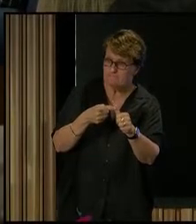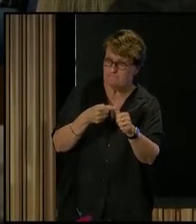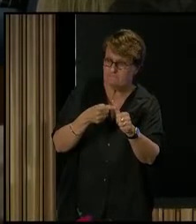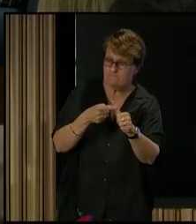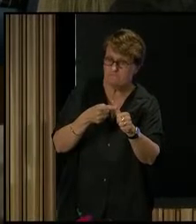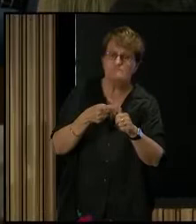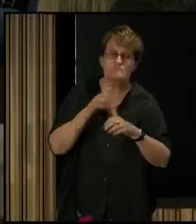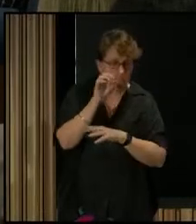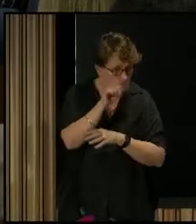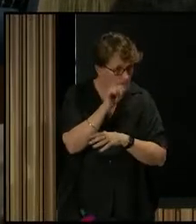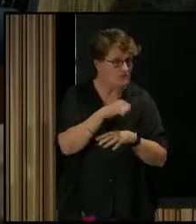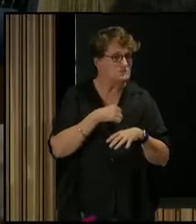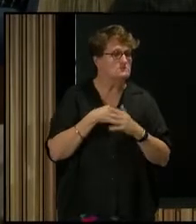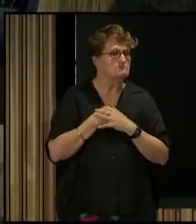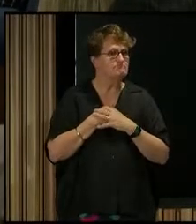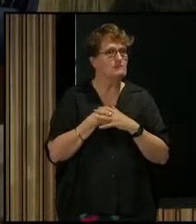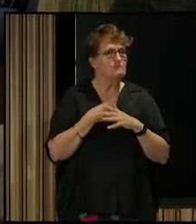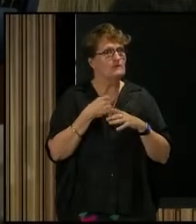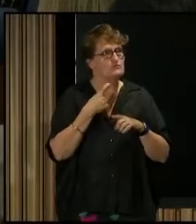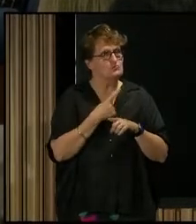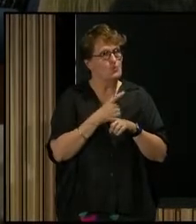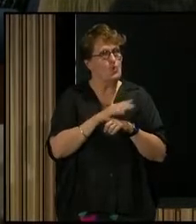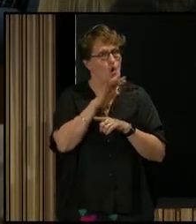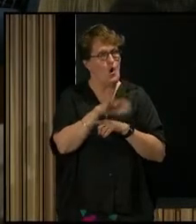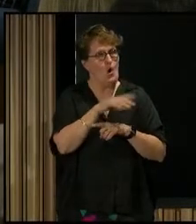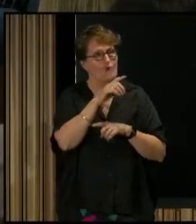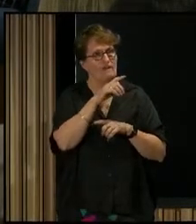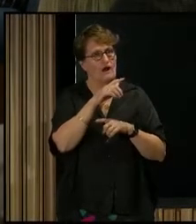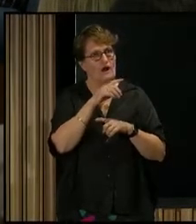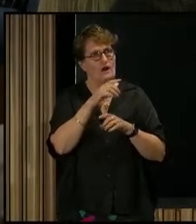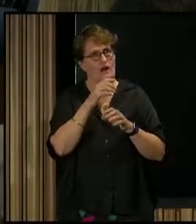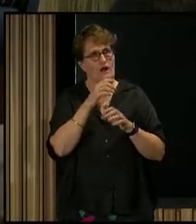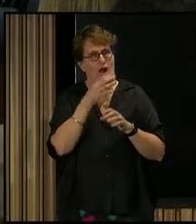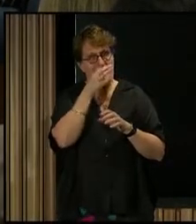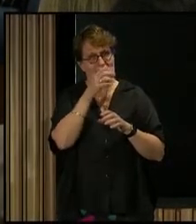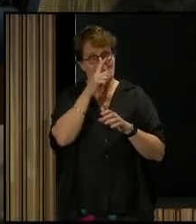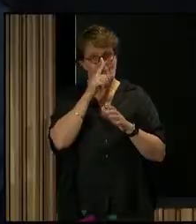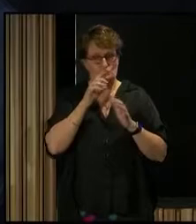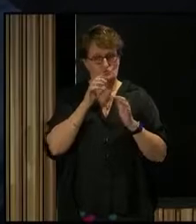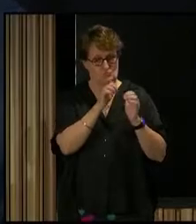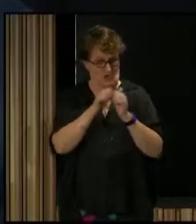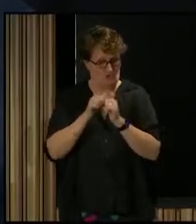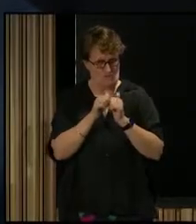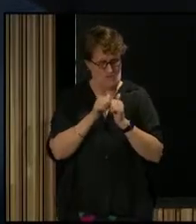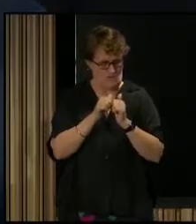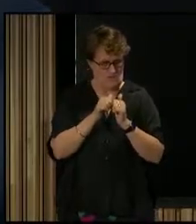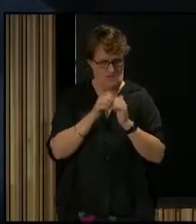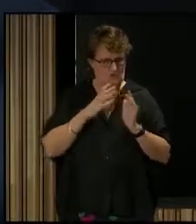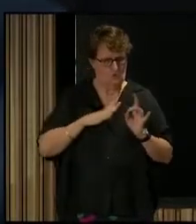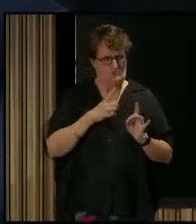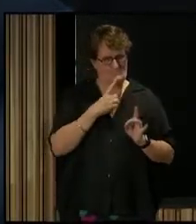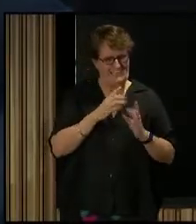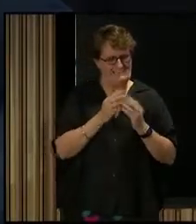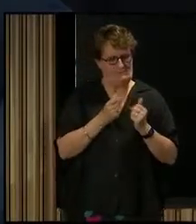I've been talking about getting people to agree, so I don't want to say something too spicy, but I do think that as a society... You're in a safe